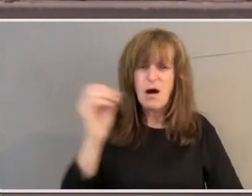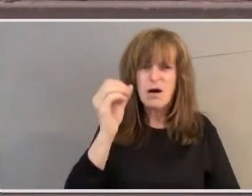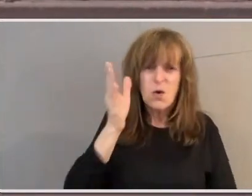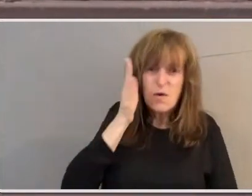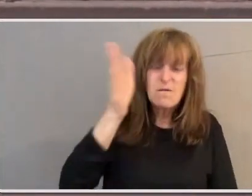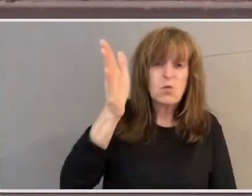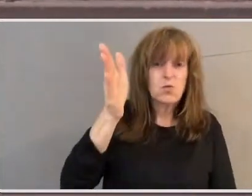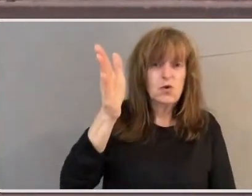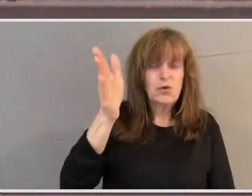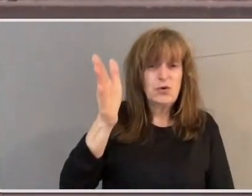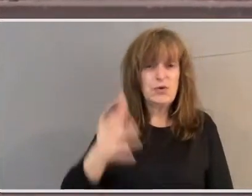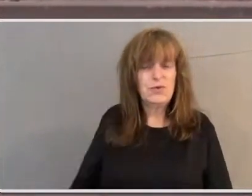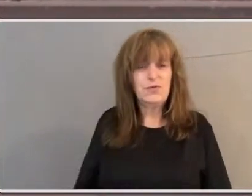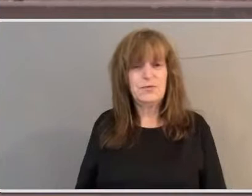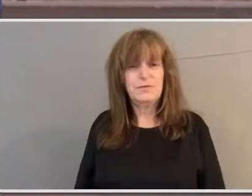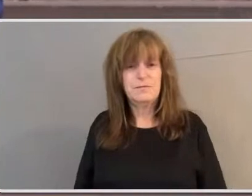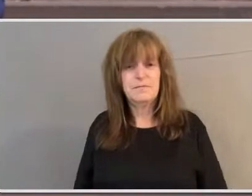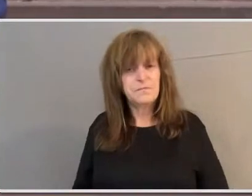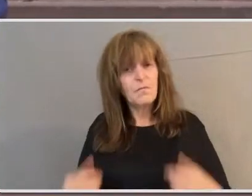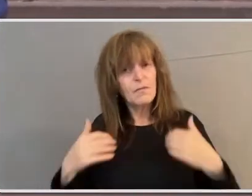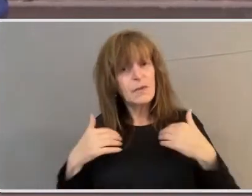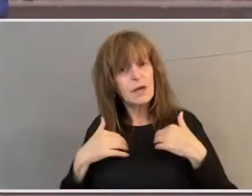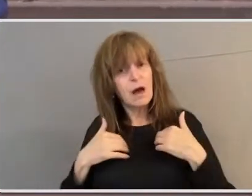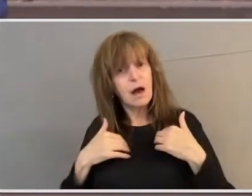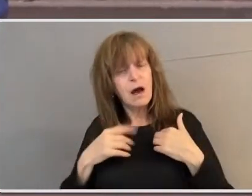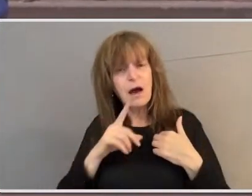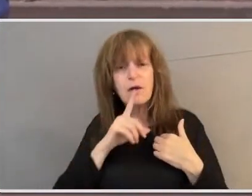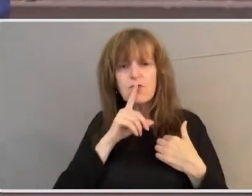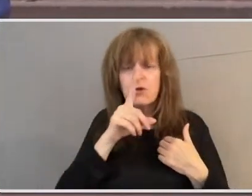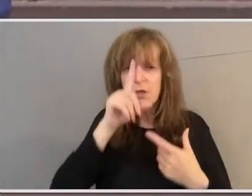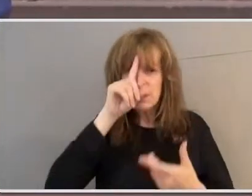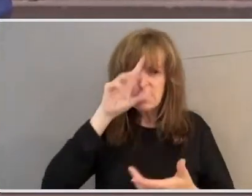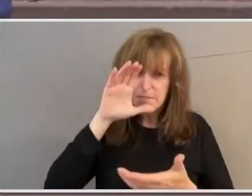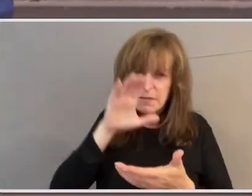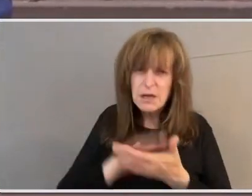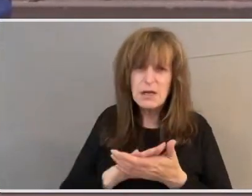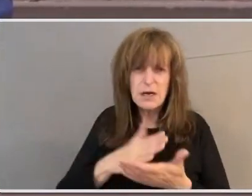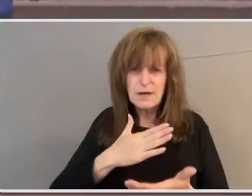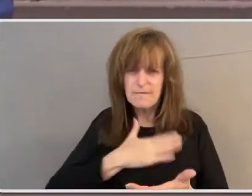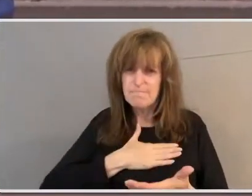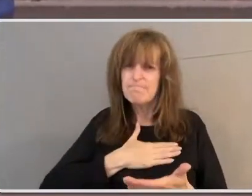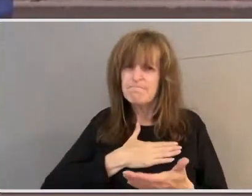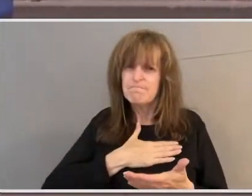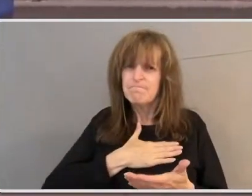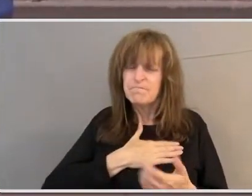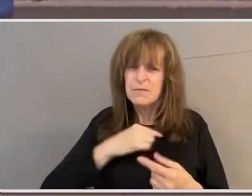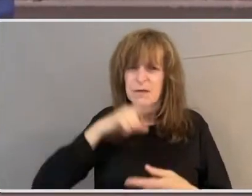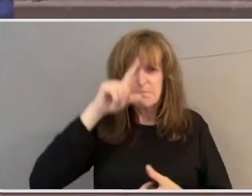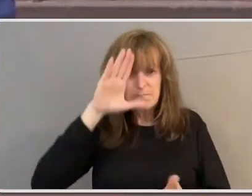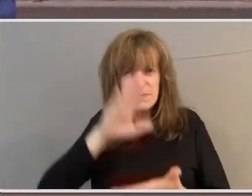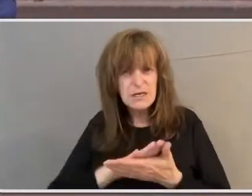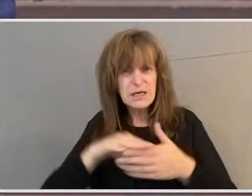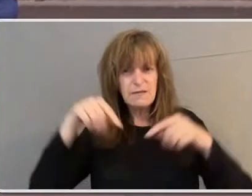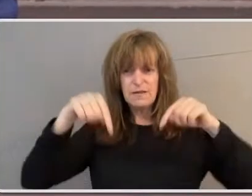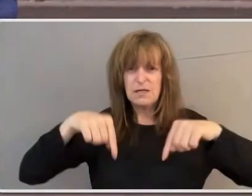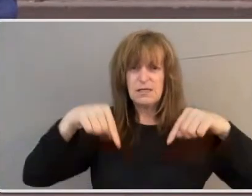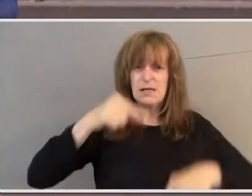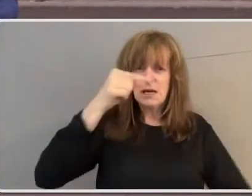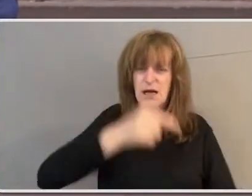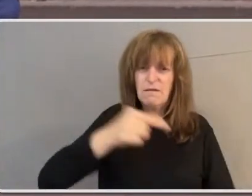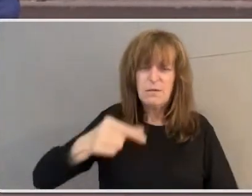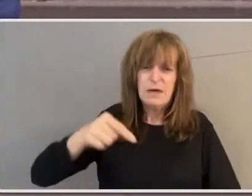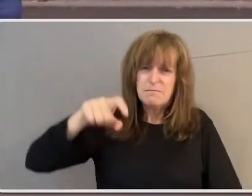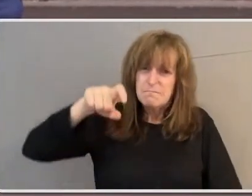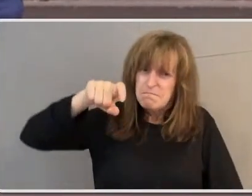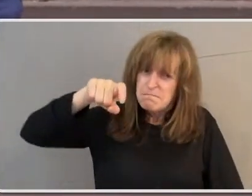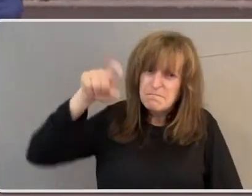I feel it in the bottom of my heart, that this is a government that must represent everyone.